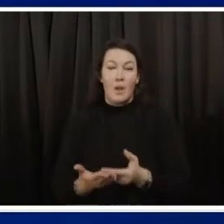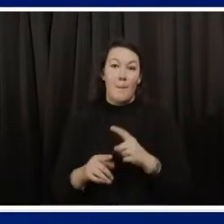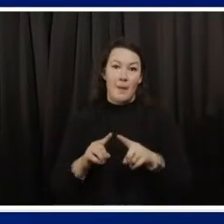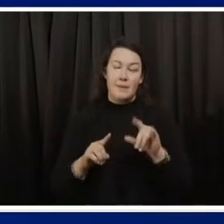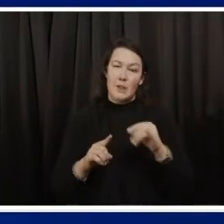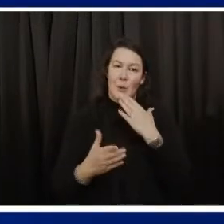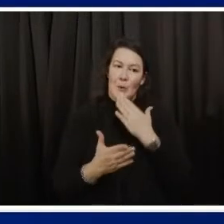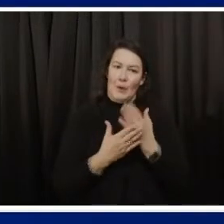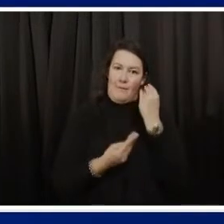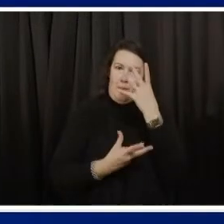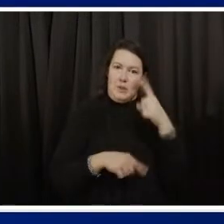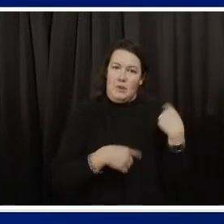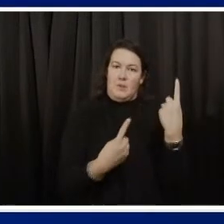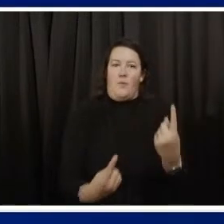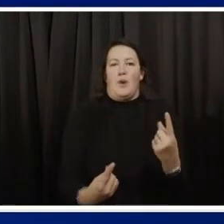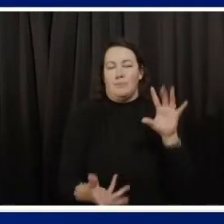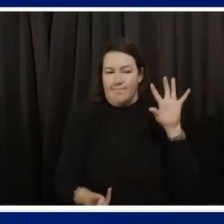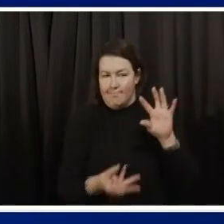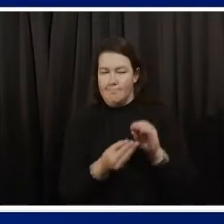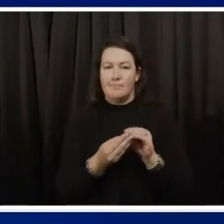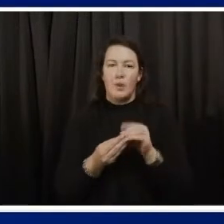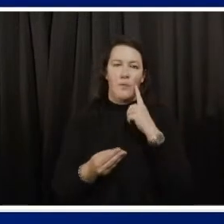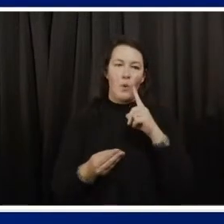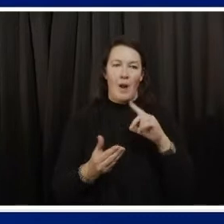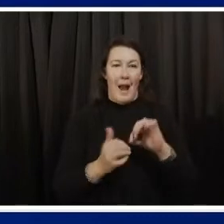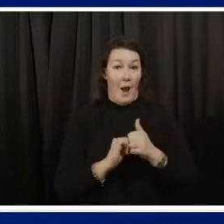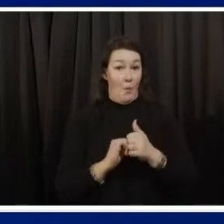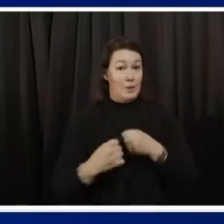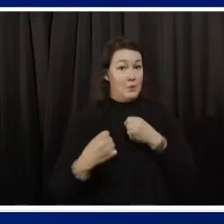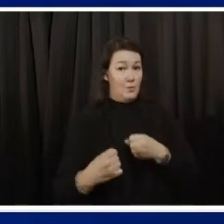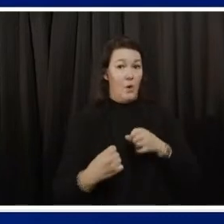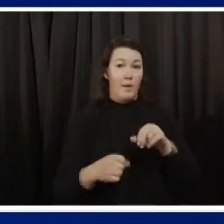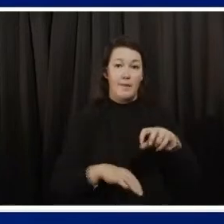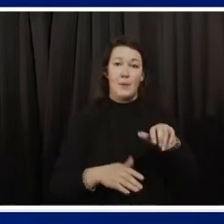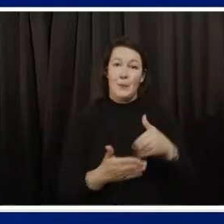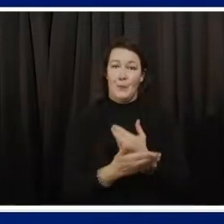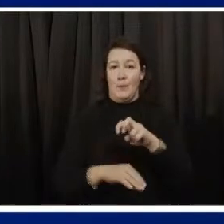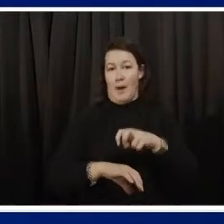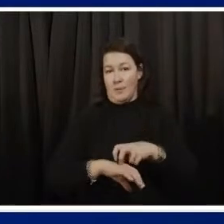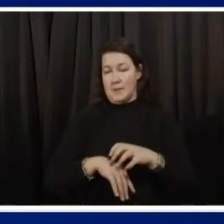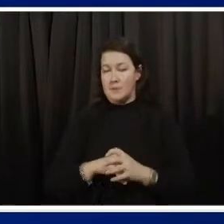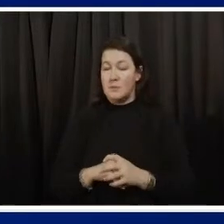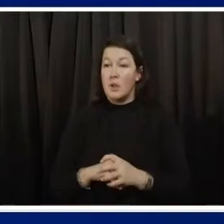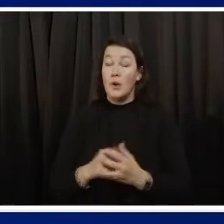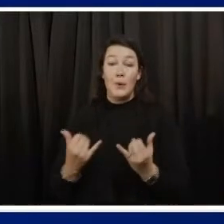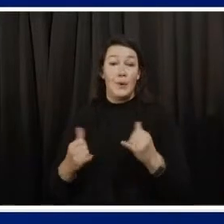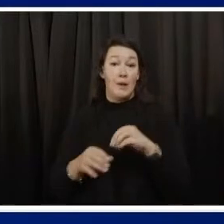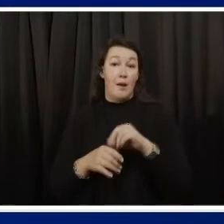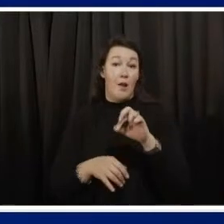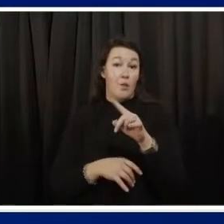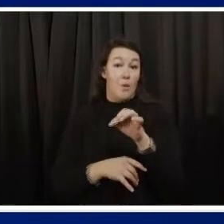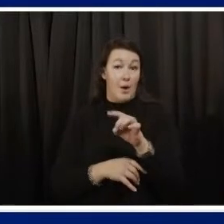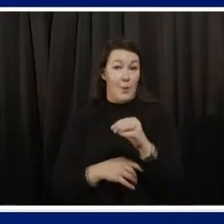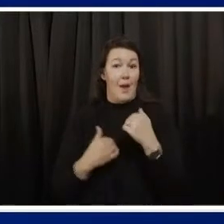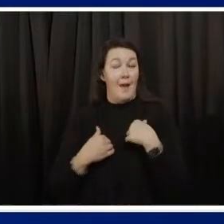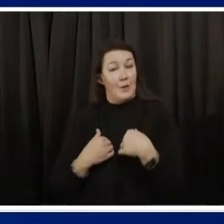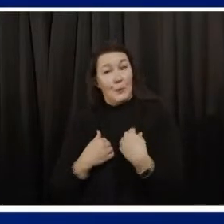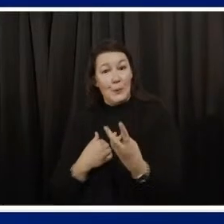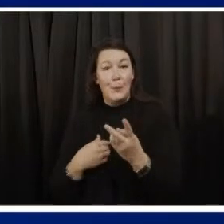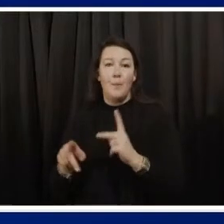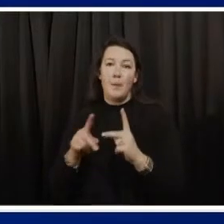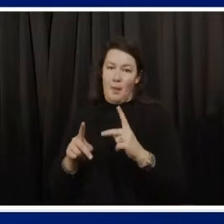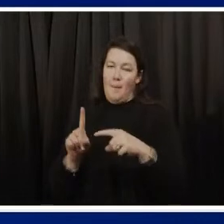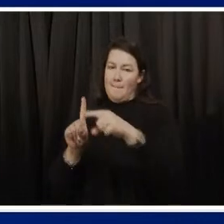promising data with at least regard to the severity features of the virus. Currently in Colorado, we're holding steady with 2 confirmed